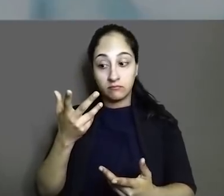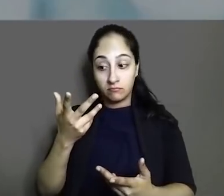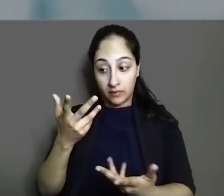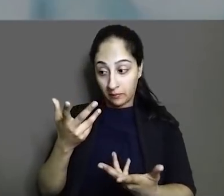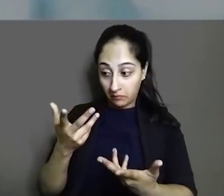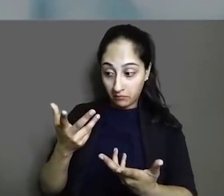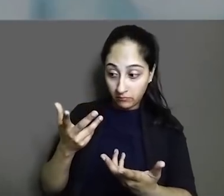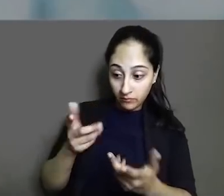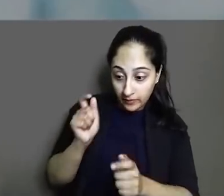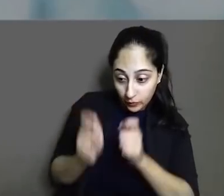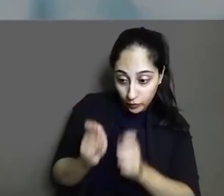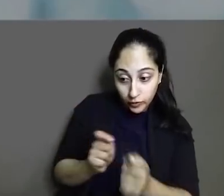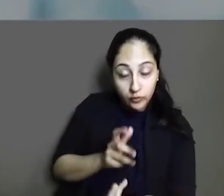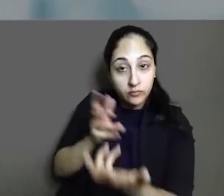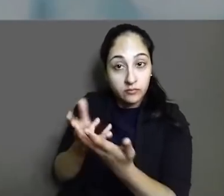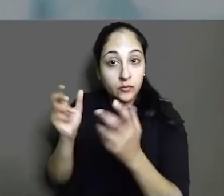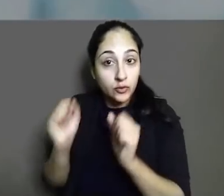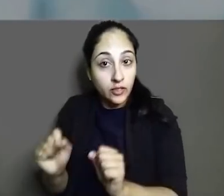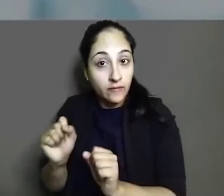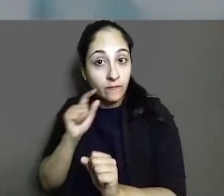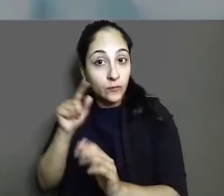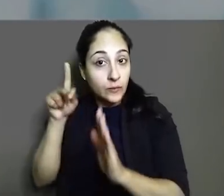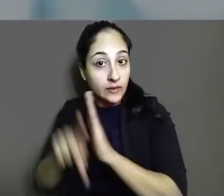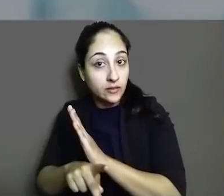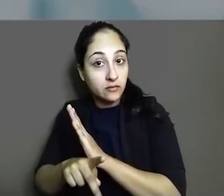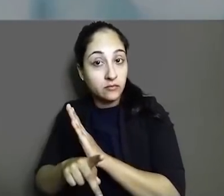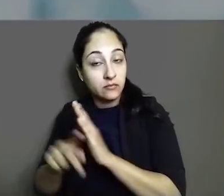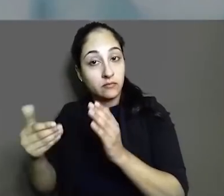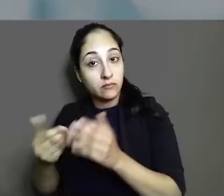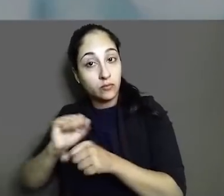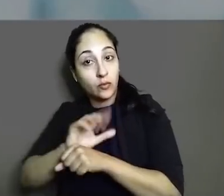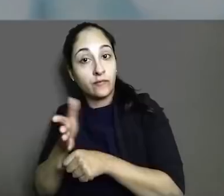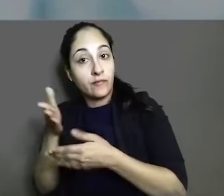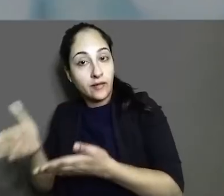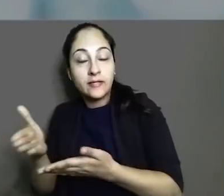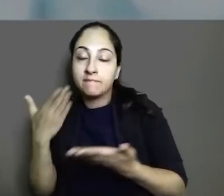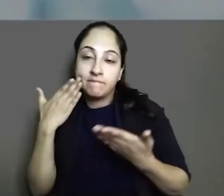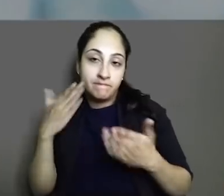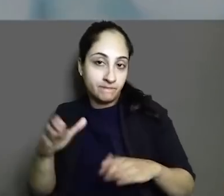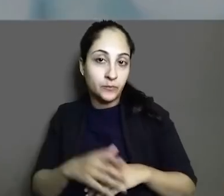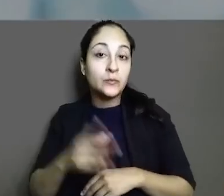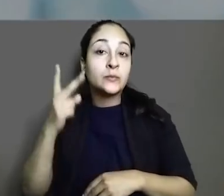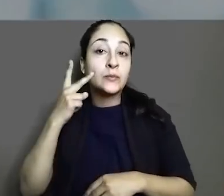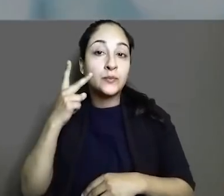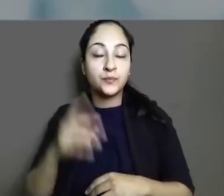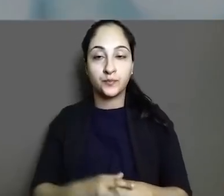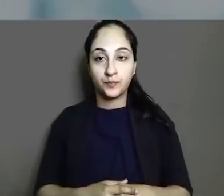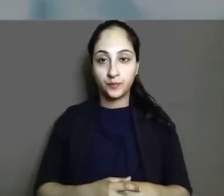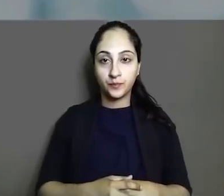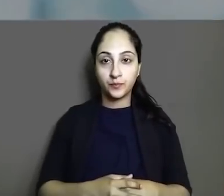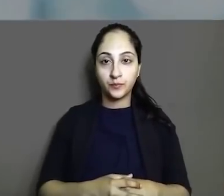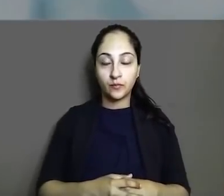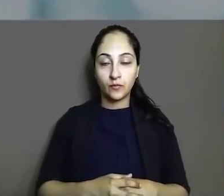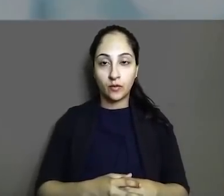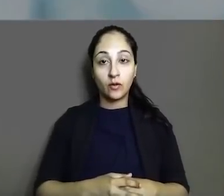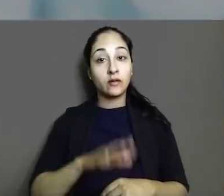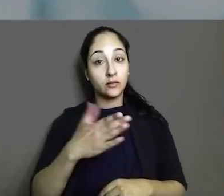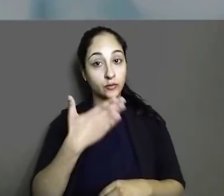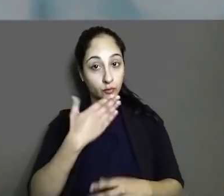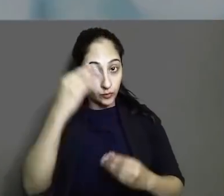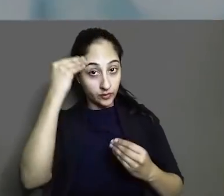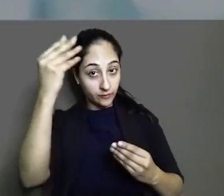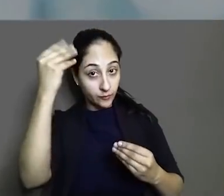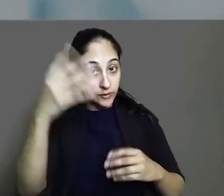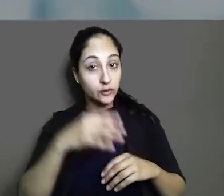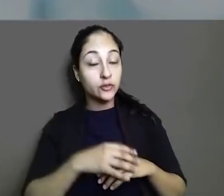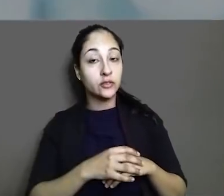you guys are here to share your information as these variants develop and new information comes to light. So thank you again for being